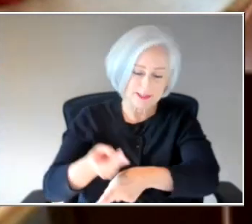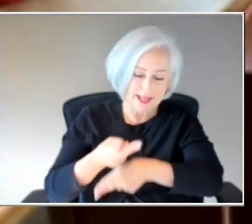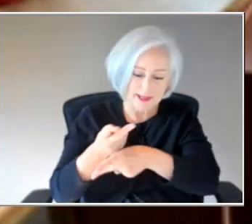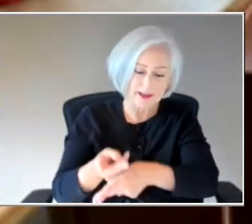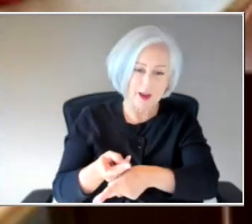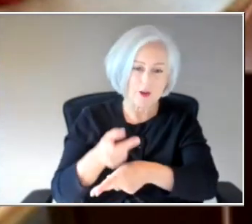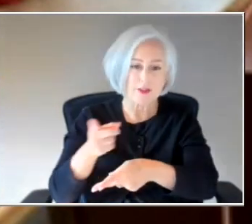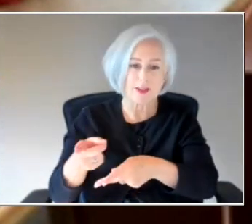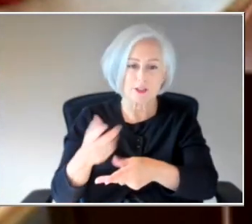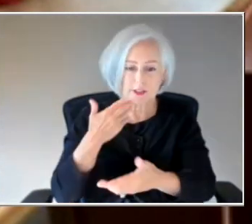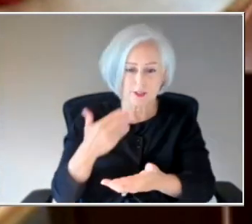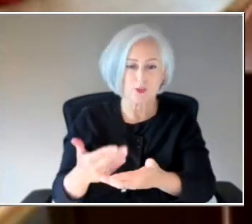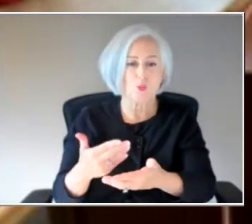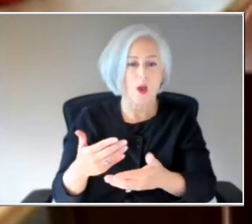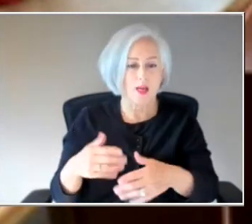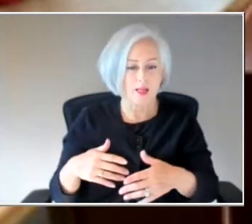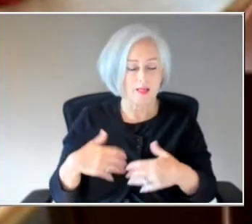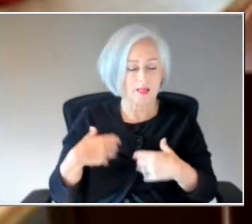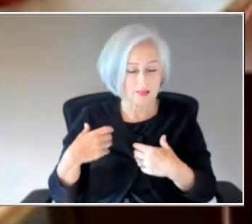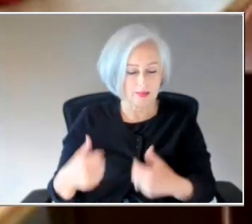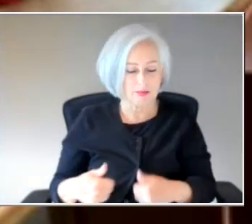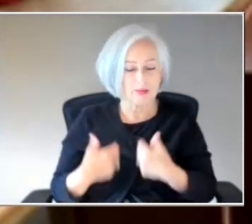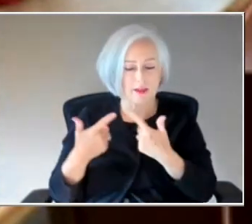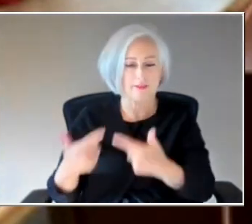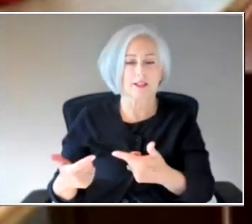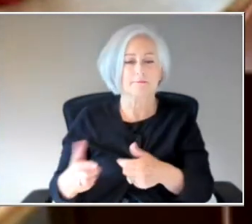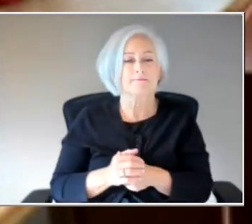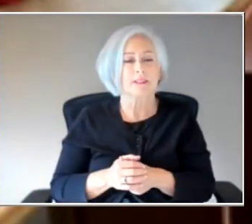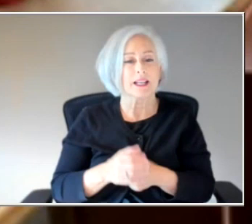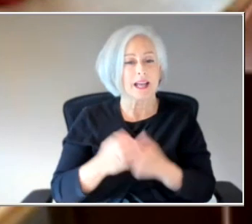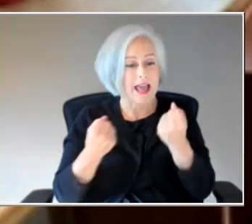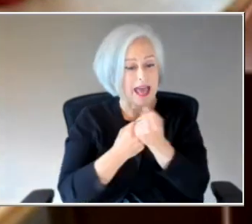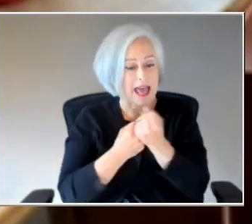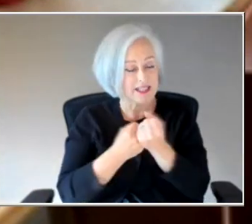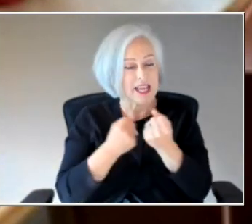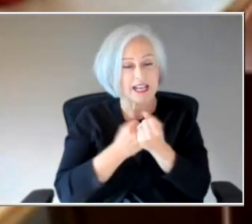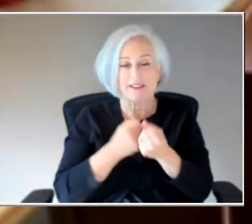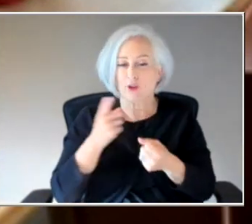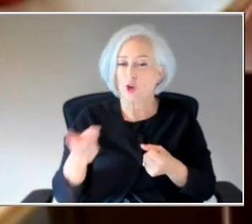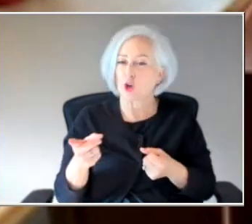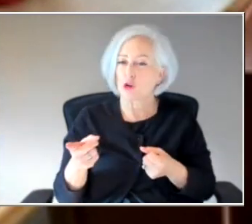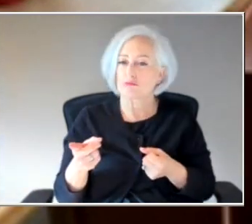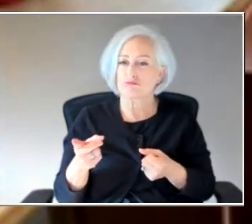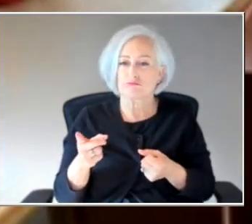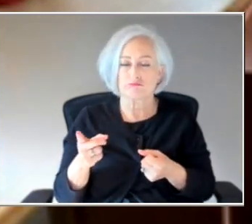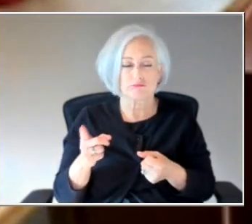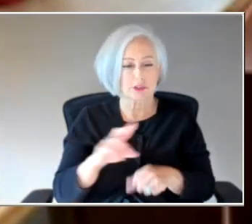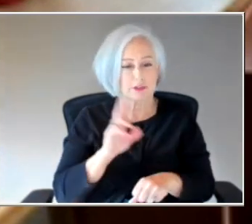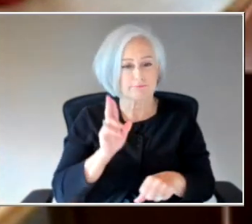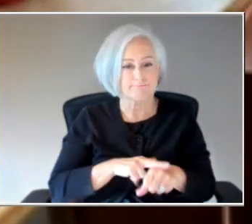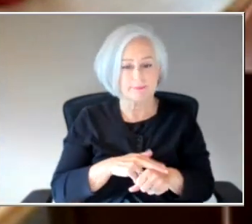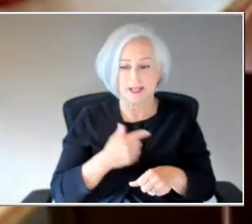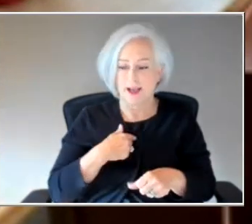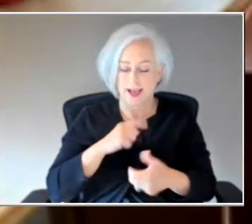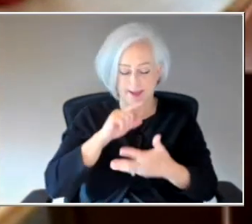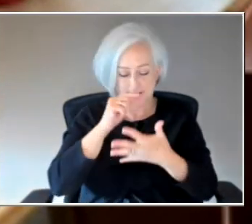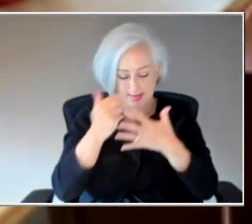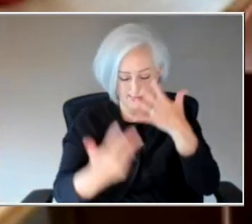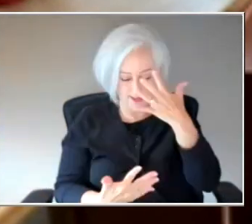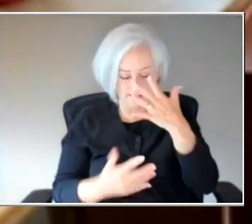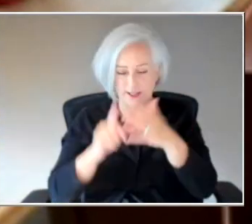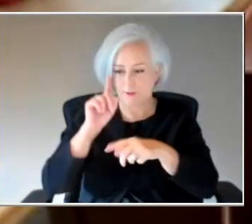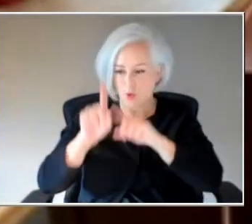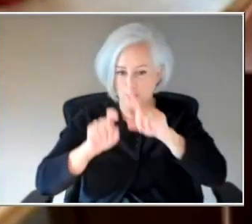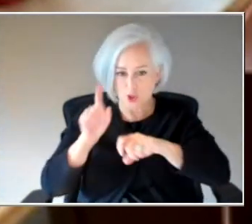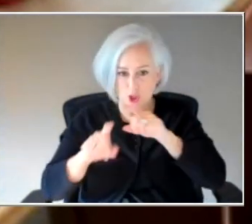living. Advocating for her has become second nature. I ask all the questions. I want to know all the